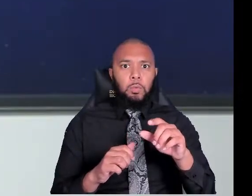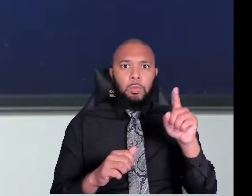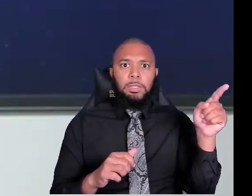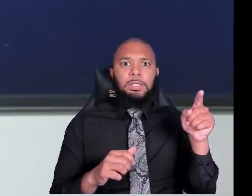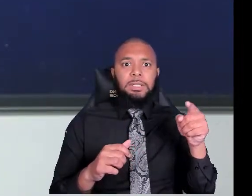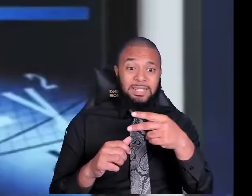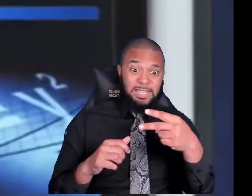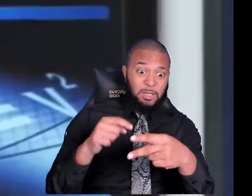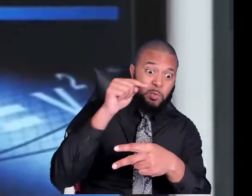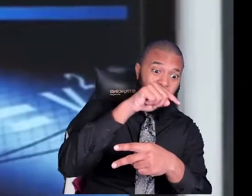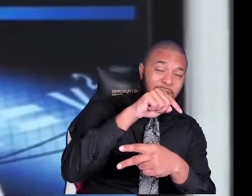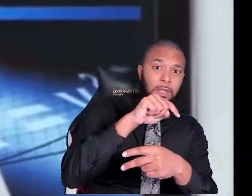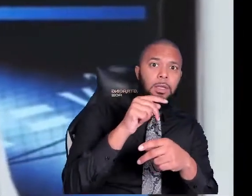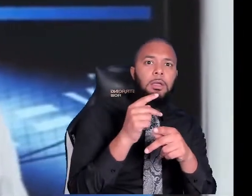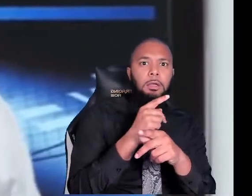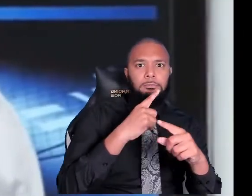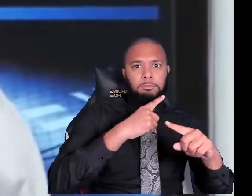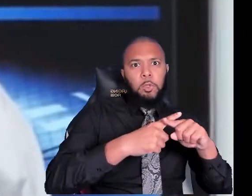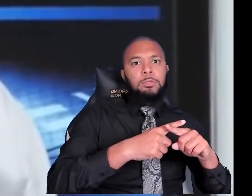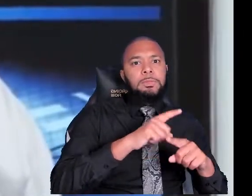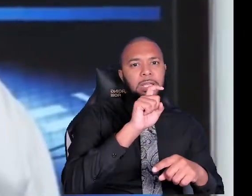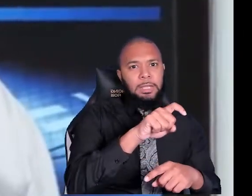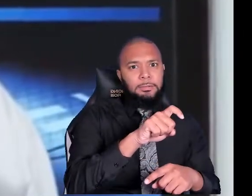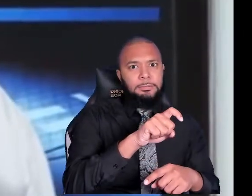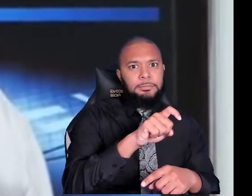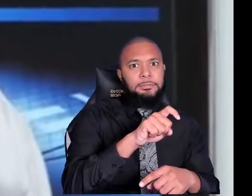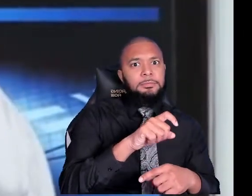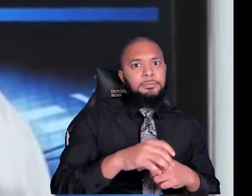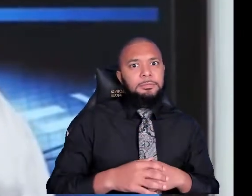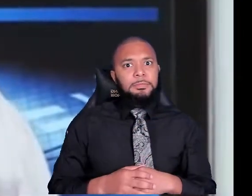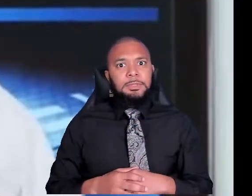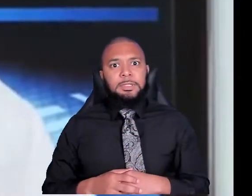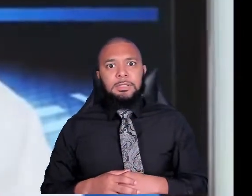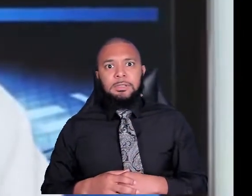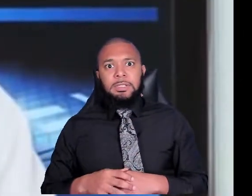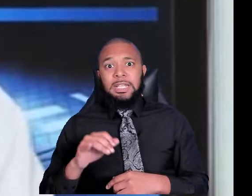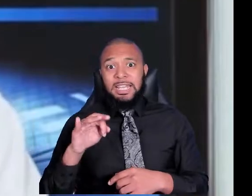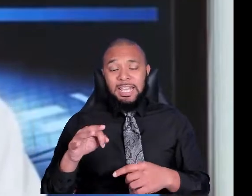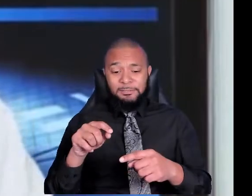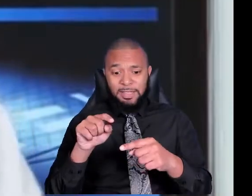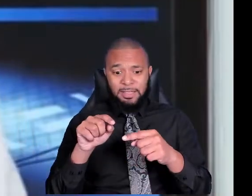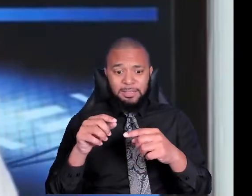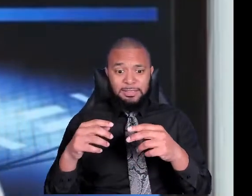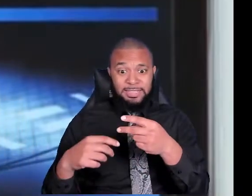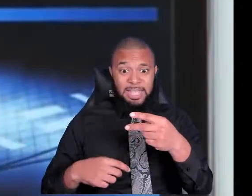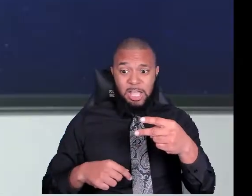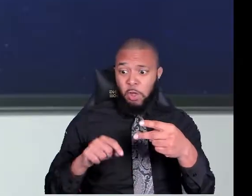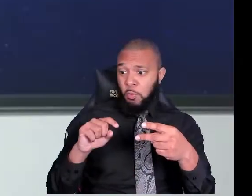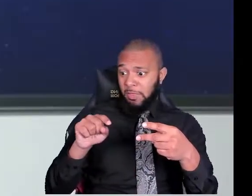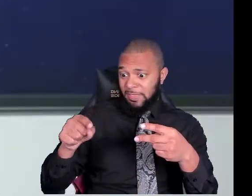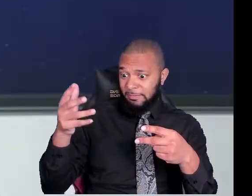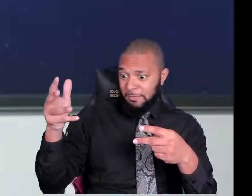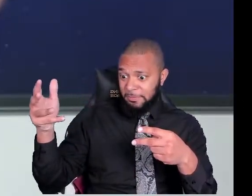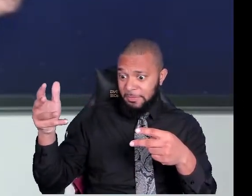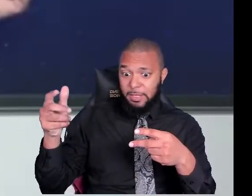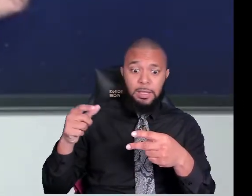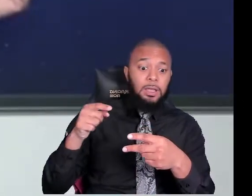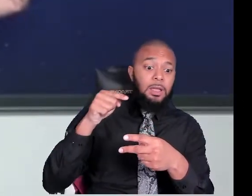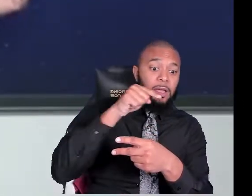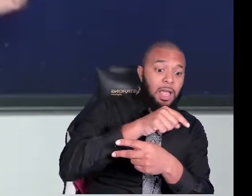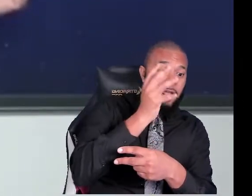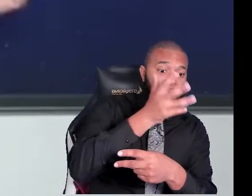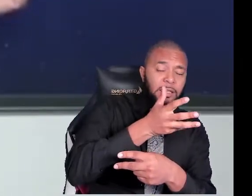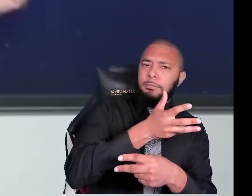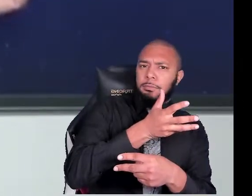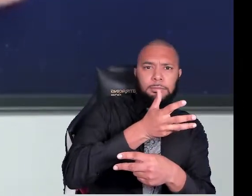negative 14. Okay? Remember, you can't do something to one side of an equation unless you do it to the other side. I multiplied the